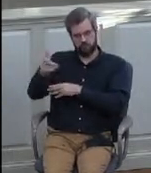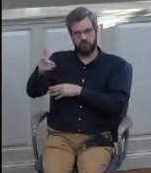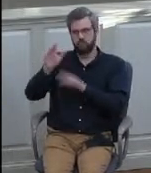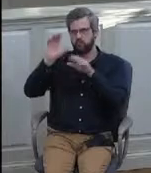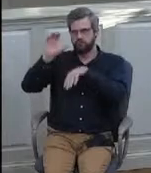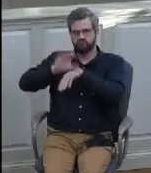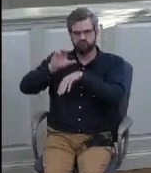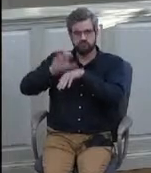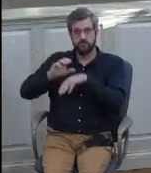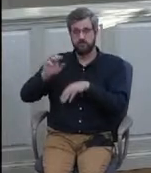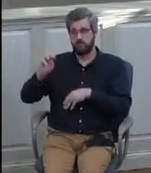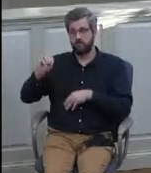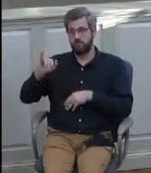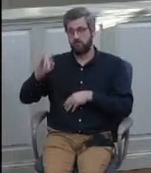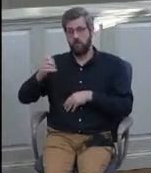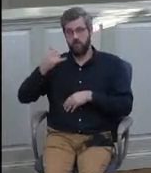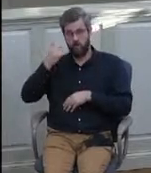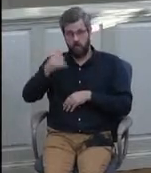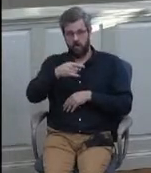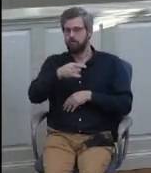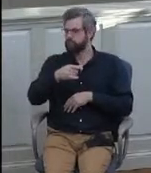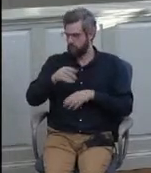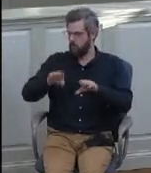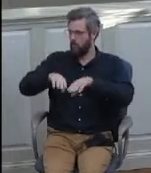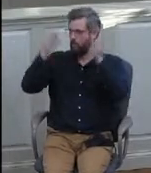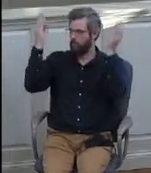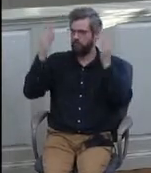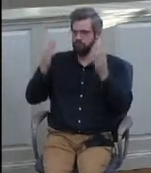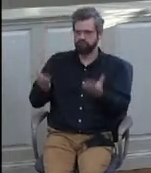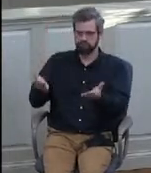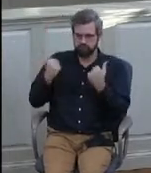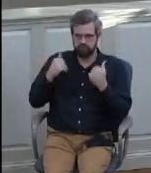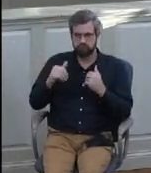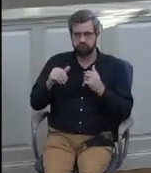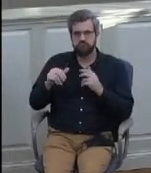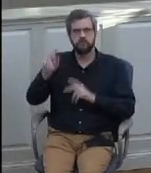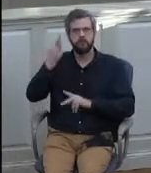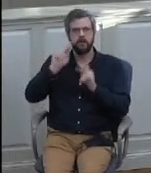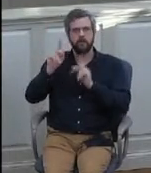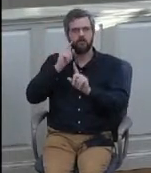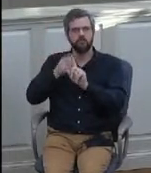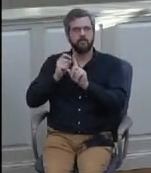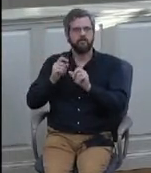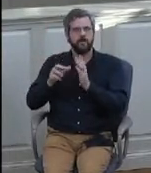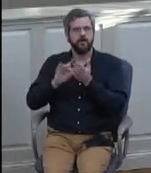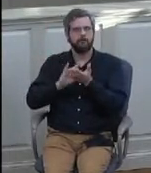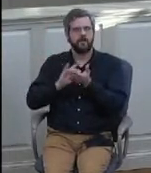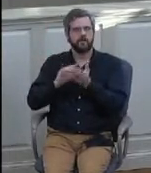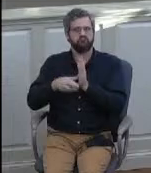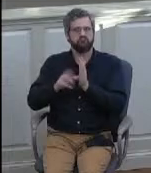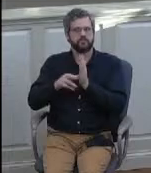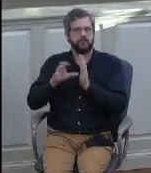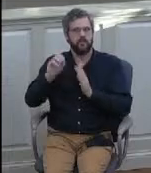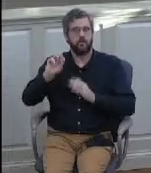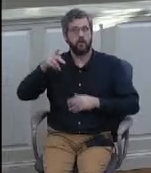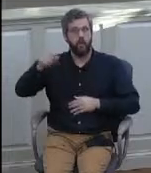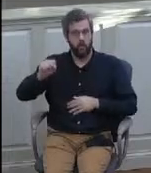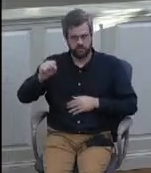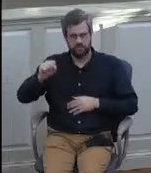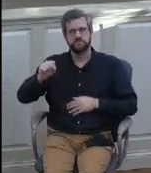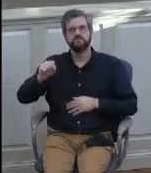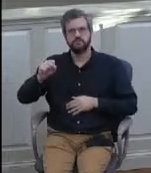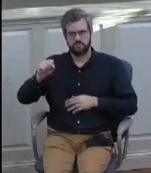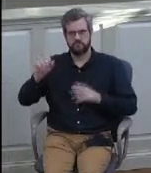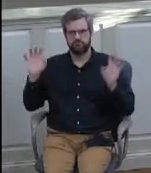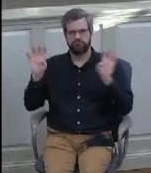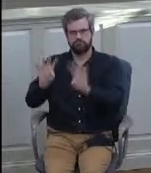Mike calls, she opens the doors. I get people from what's called the Medical Review Corps. I have them on standby to go out and help man that, because